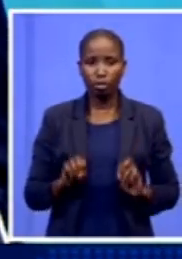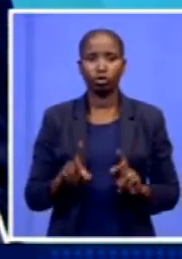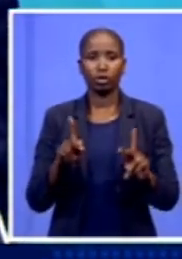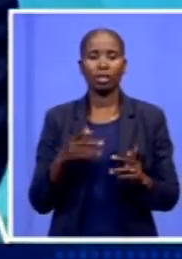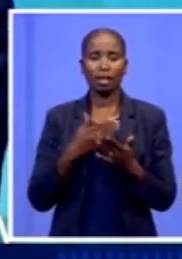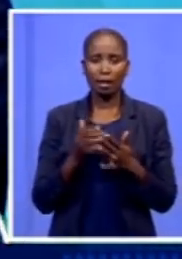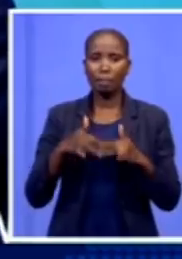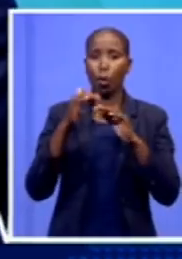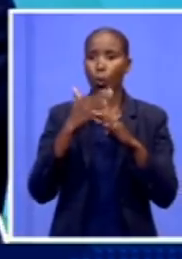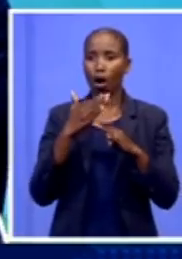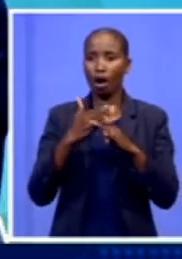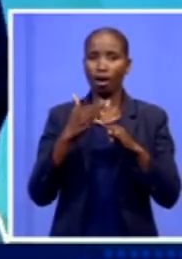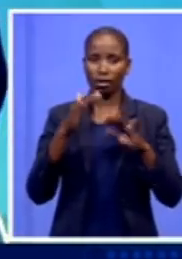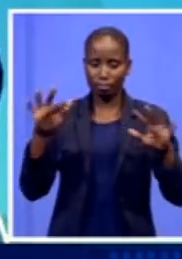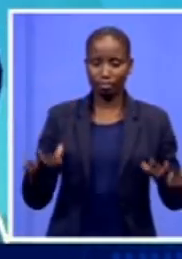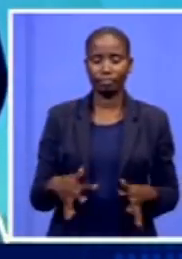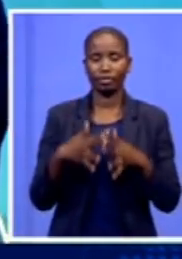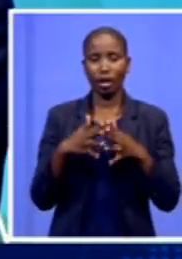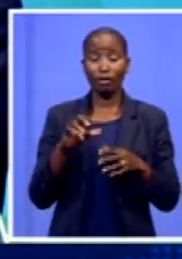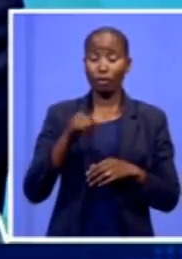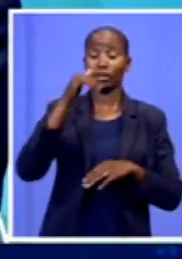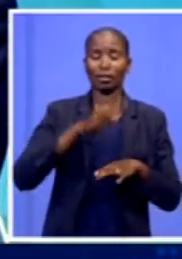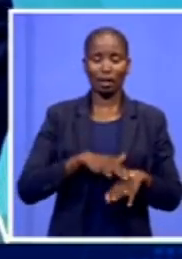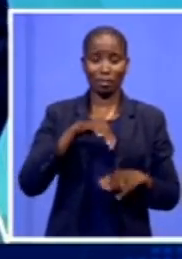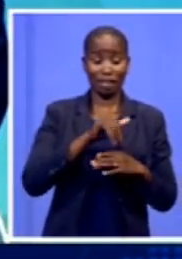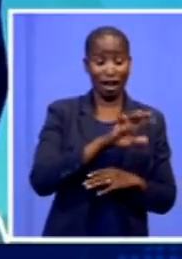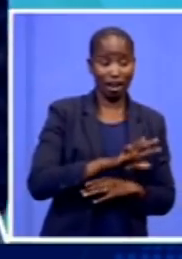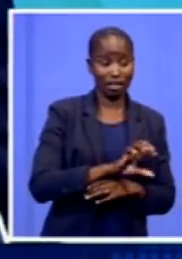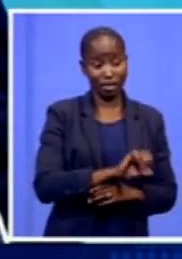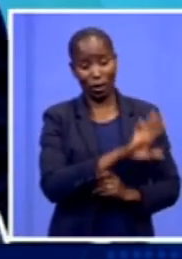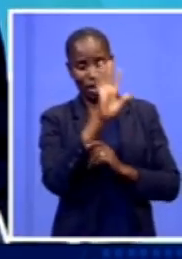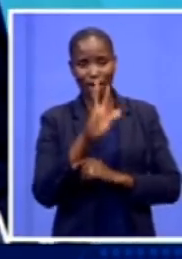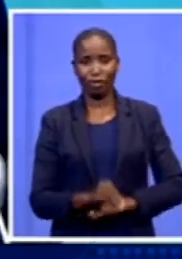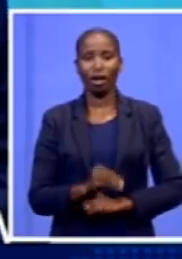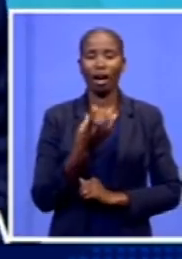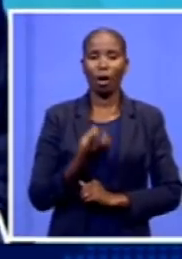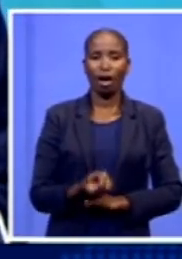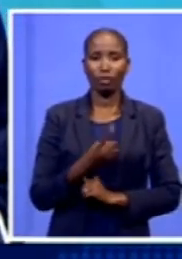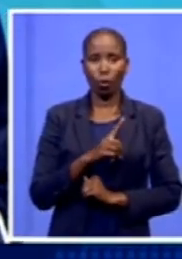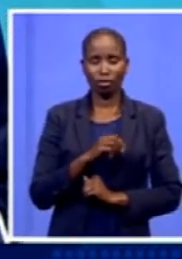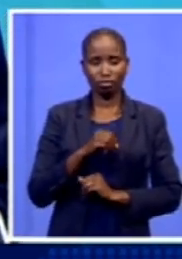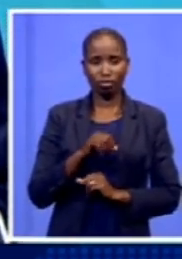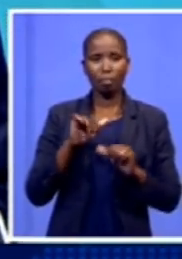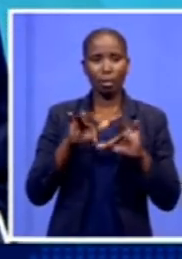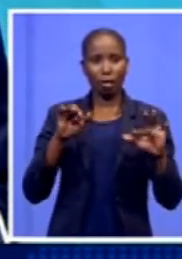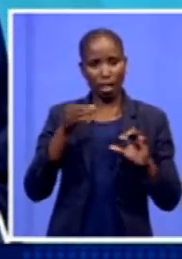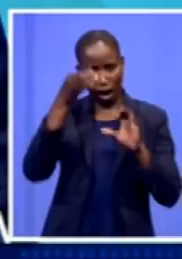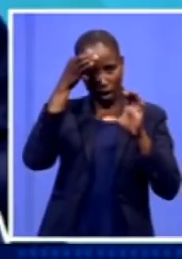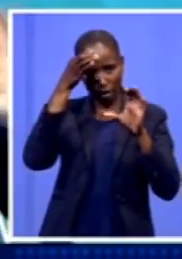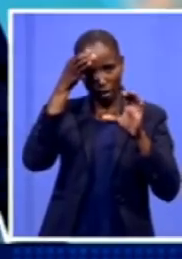South Africa, we have BioVac, we have academics, BioVac for the industry side,